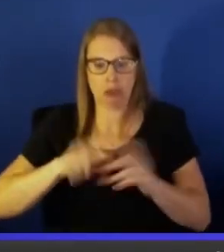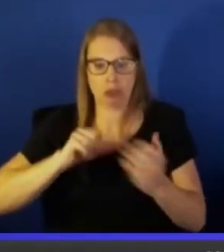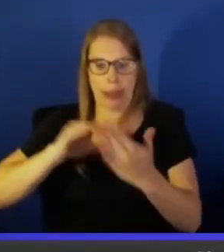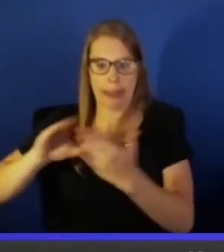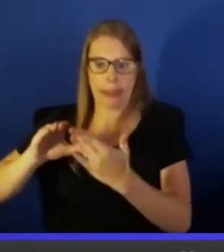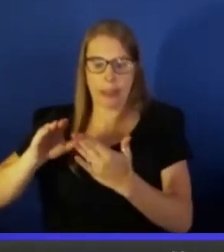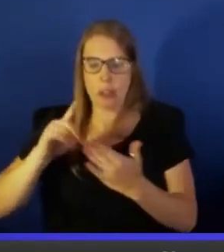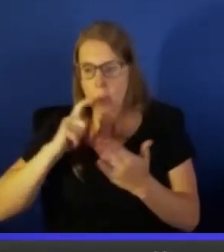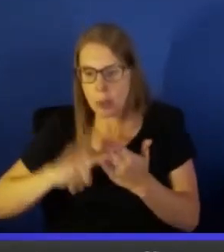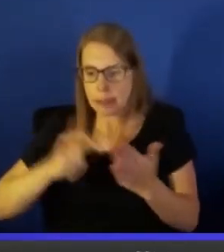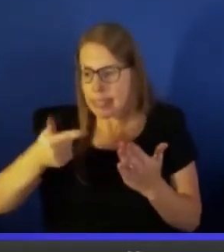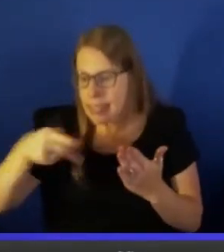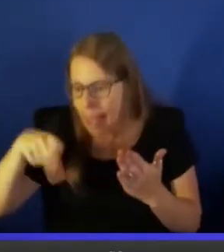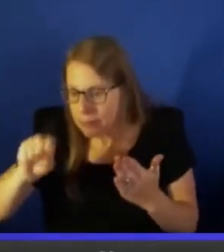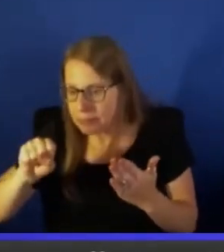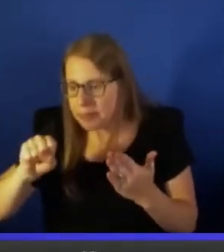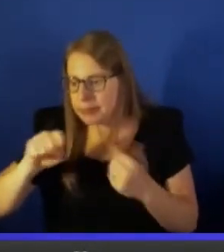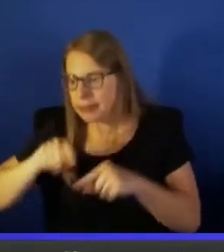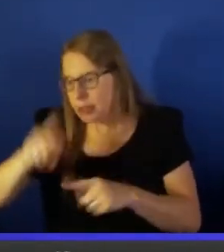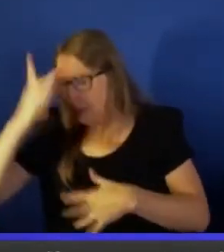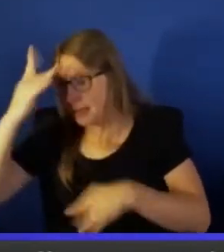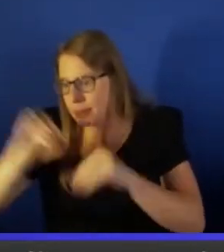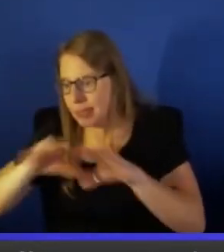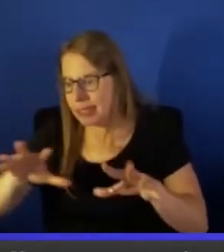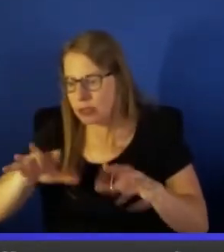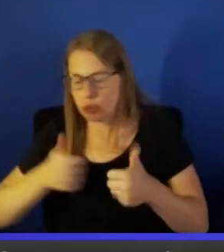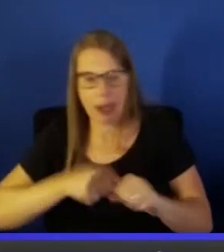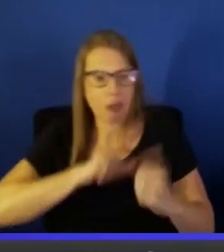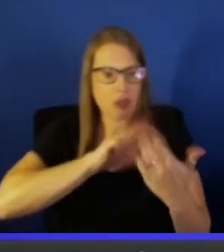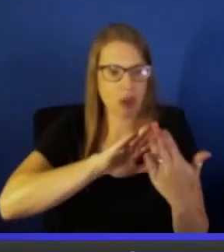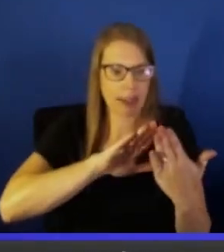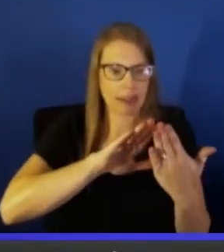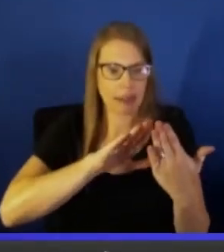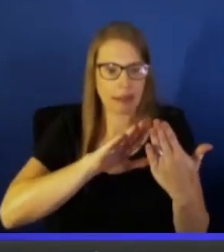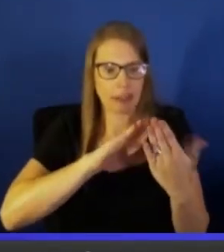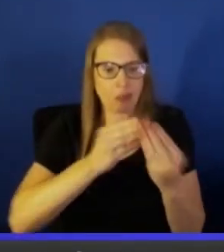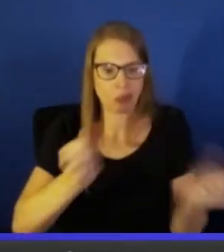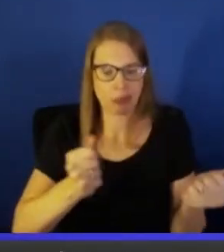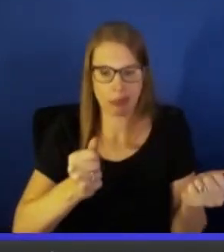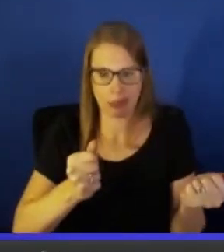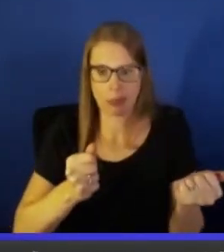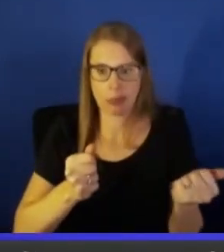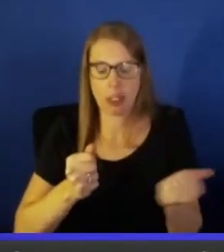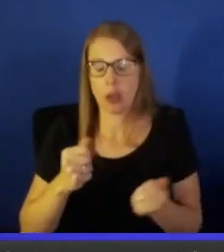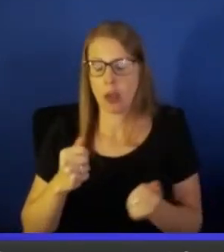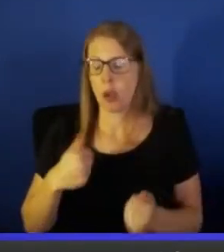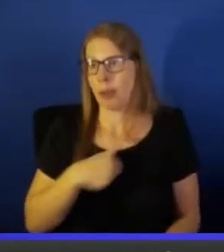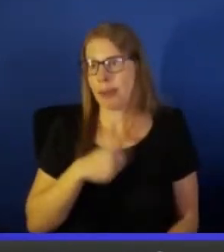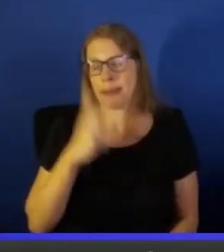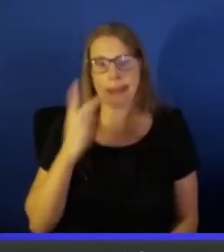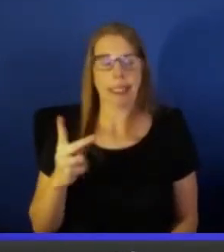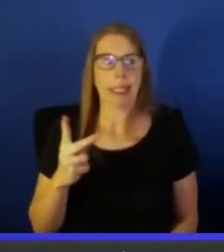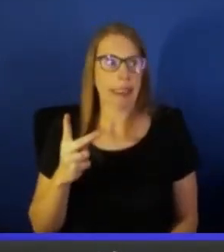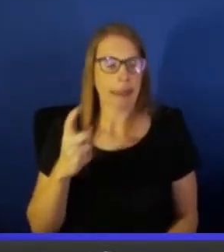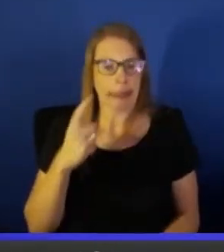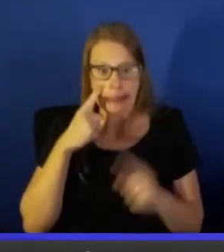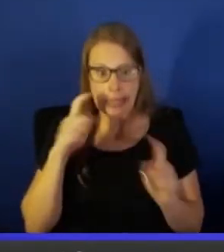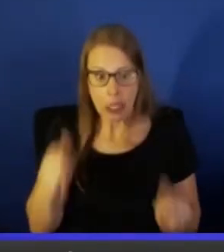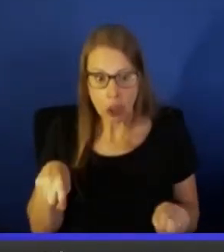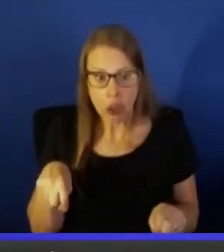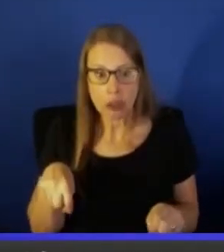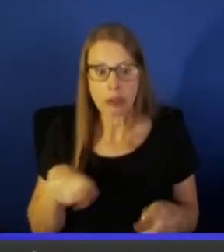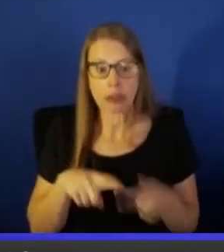during the pandemic? So that's where we are. It's interesting. I think, we've seen tears, we've seen people kind of